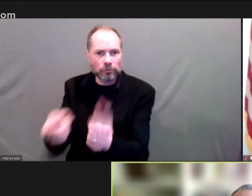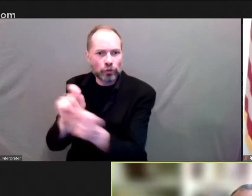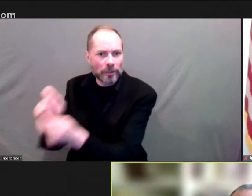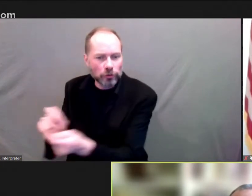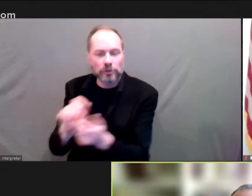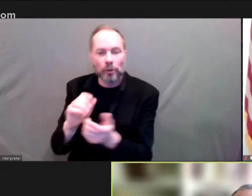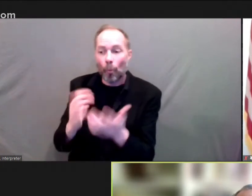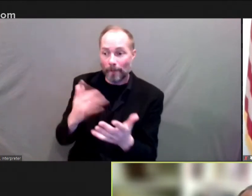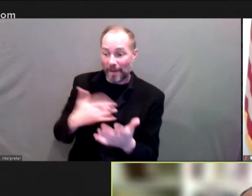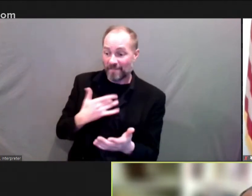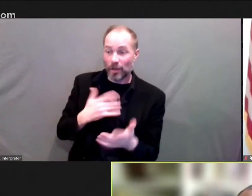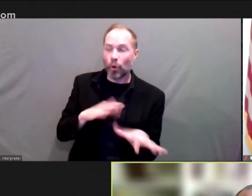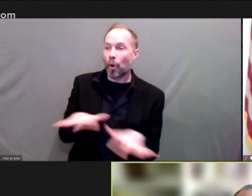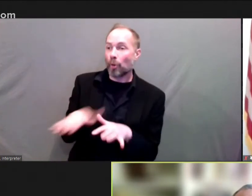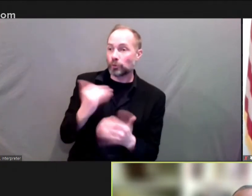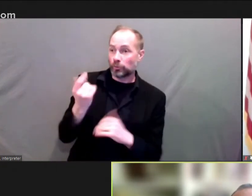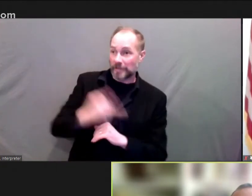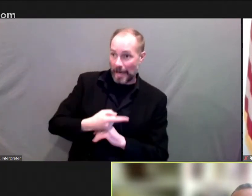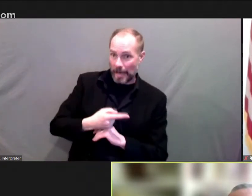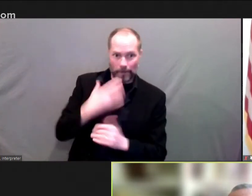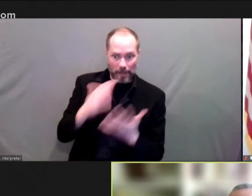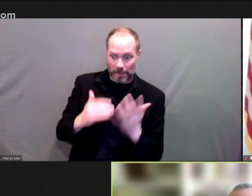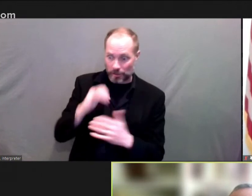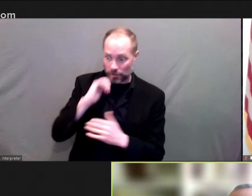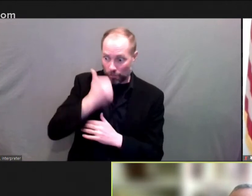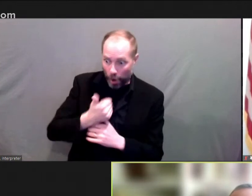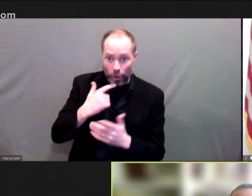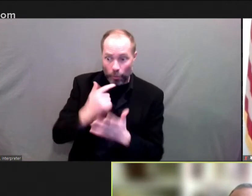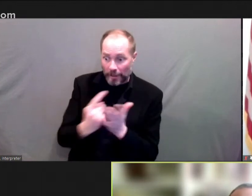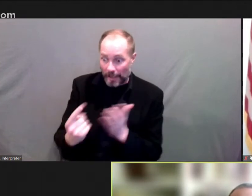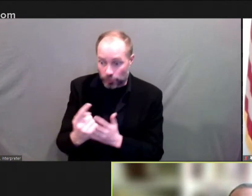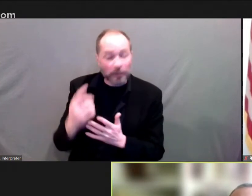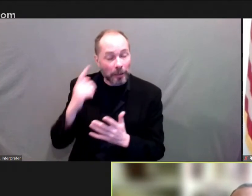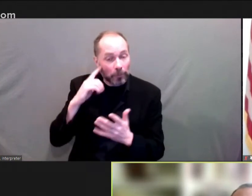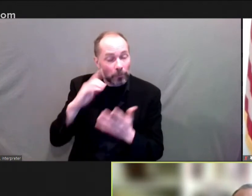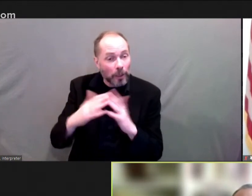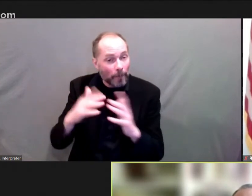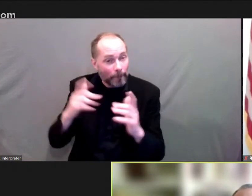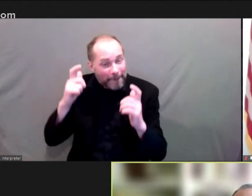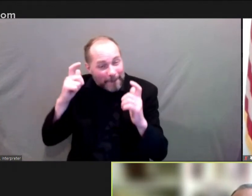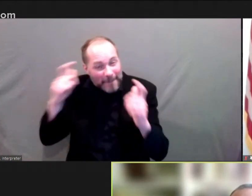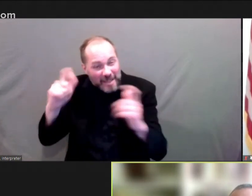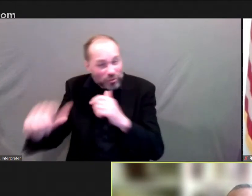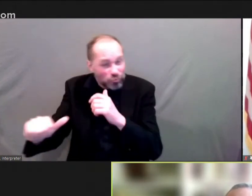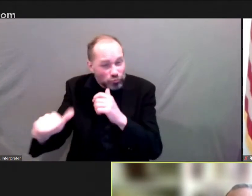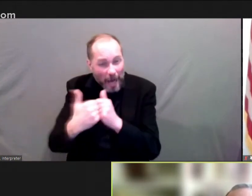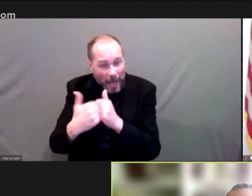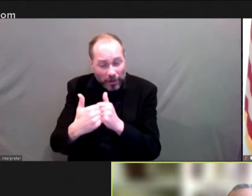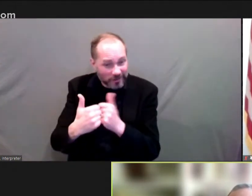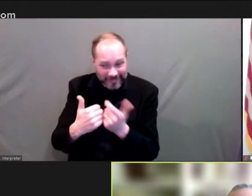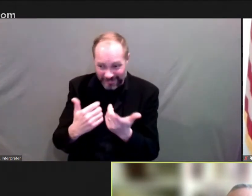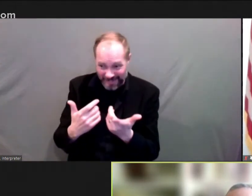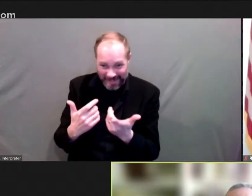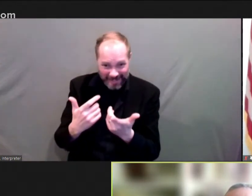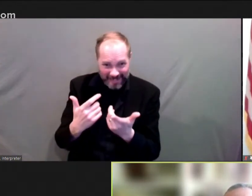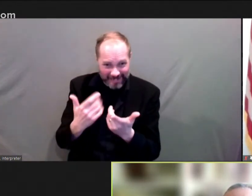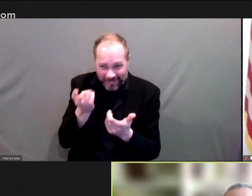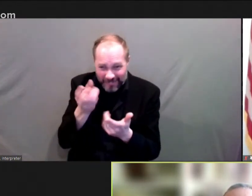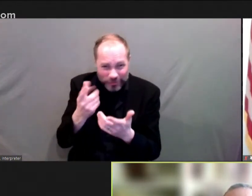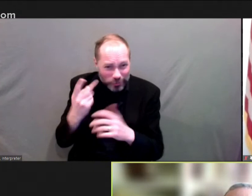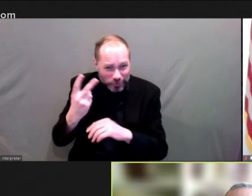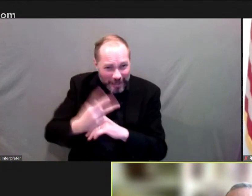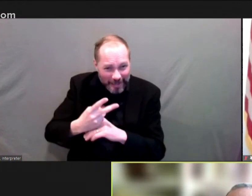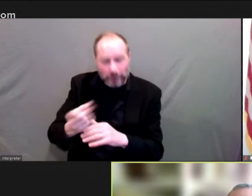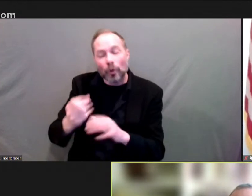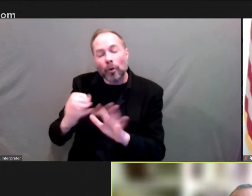feel calm today could be a bigger challenge even in just 48 hours. And so we've